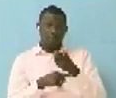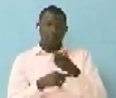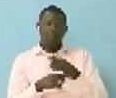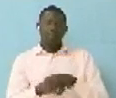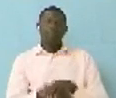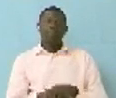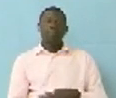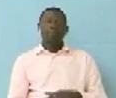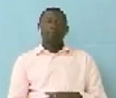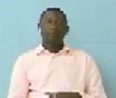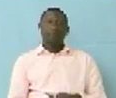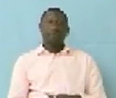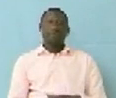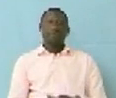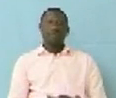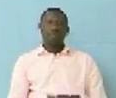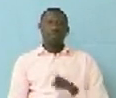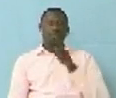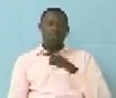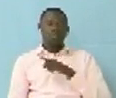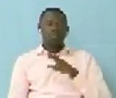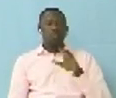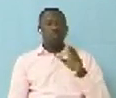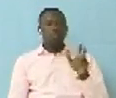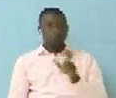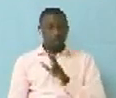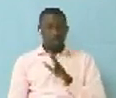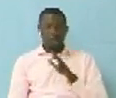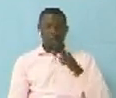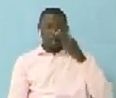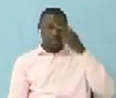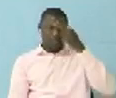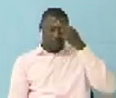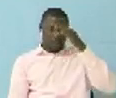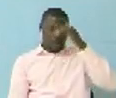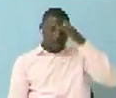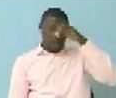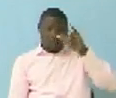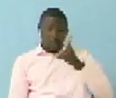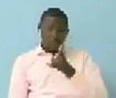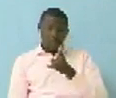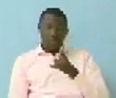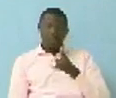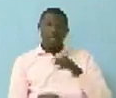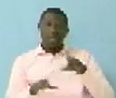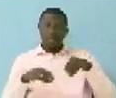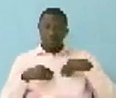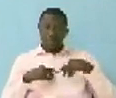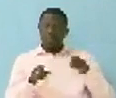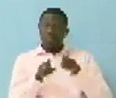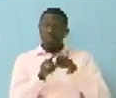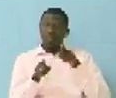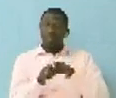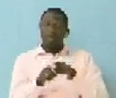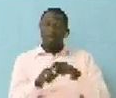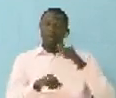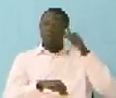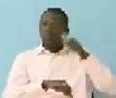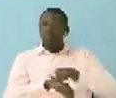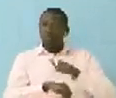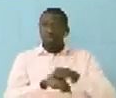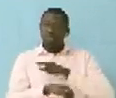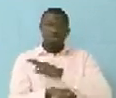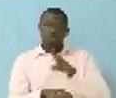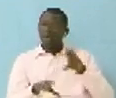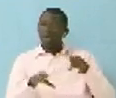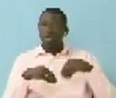General, you would agree with me that torture is unlawful. General, le d'accord la ñin mala ko tajire ya mu kula mi